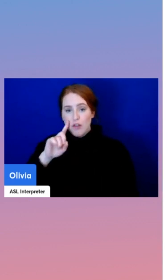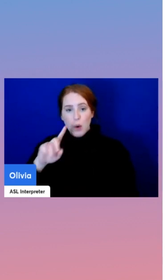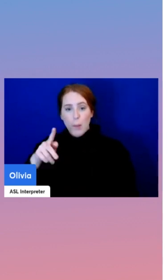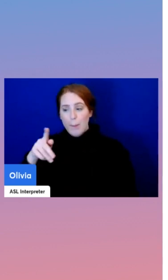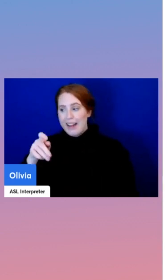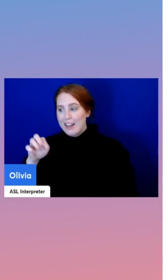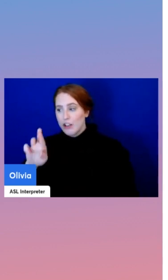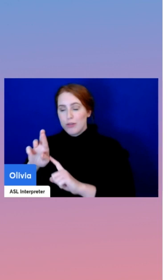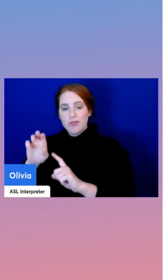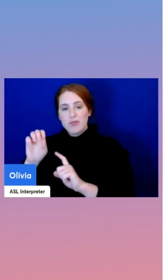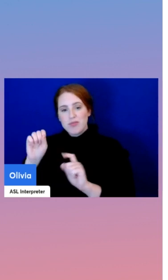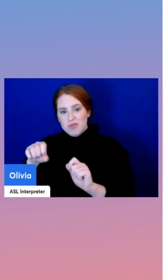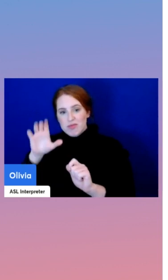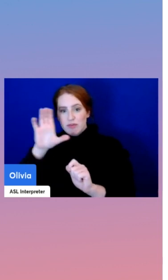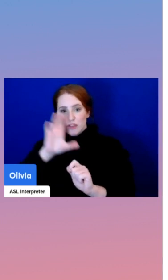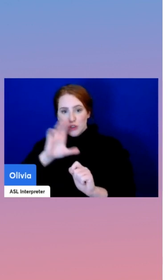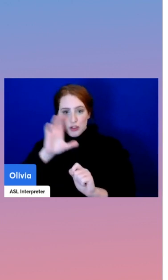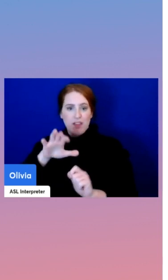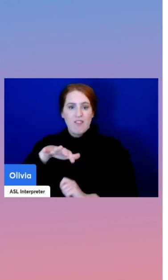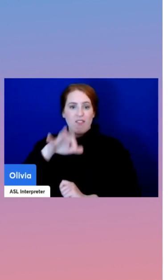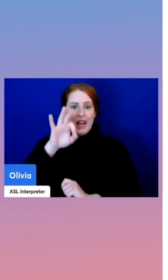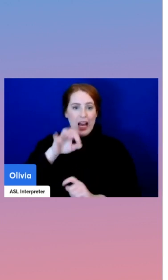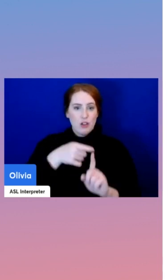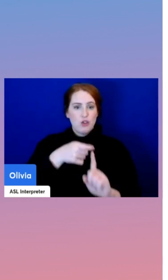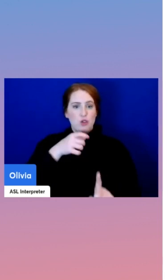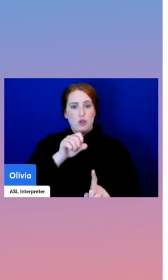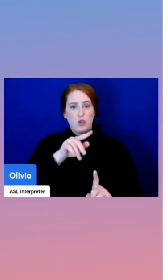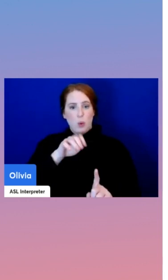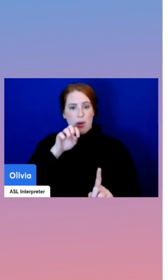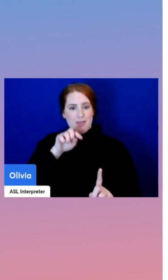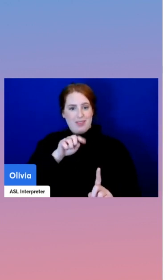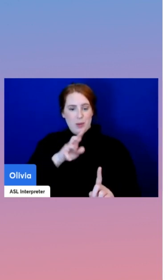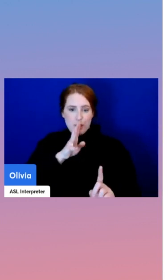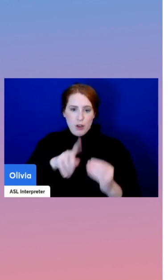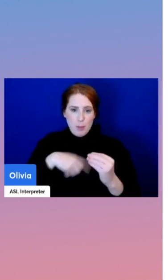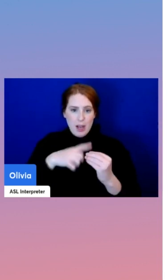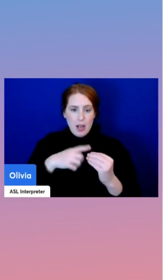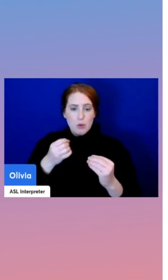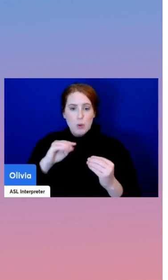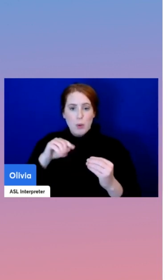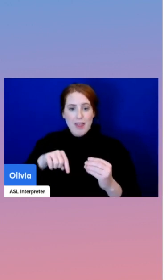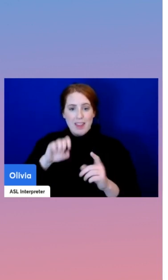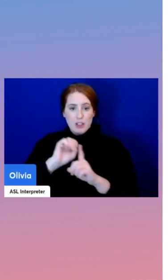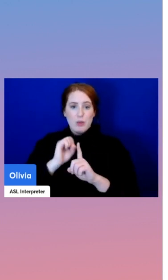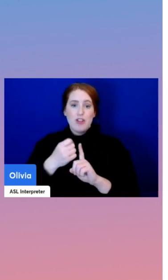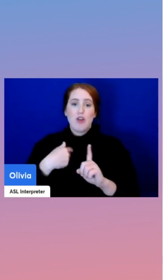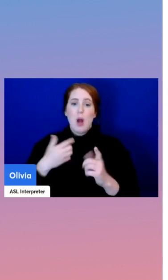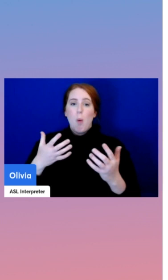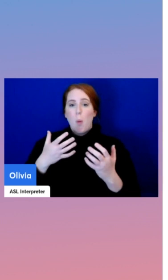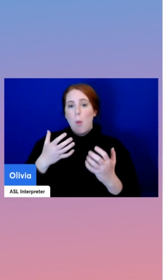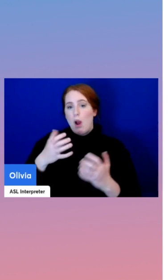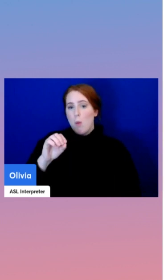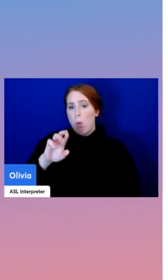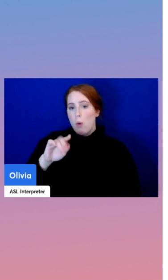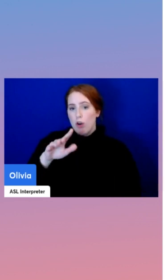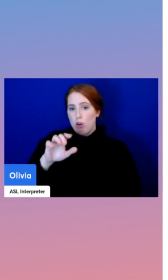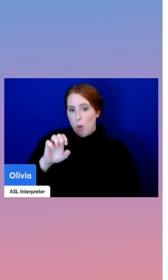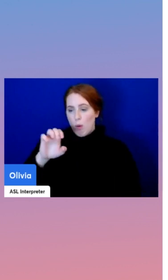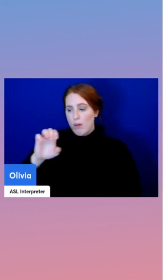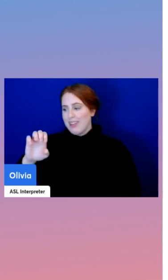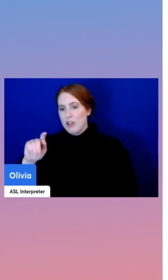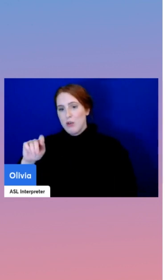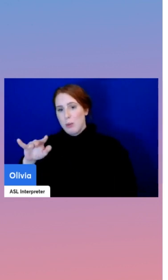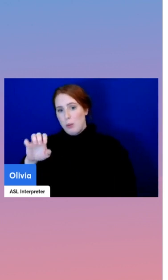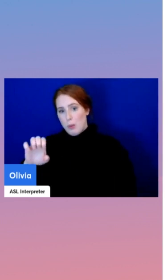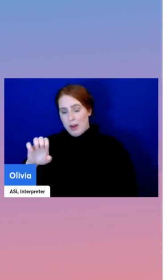to find the source AMI that we were talking about. So in my case here, I want to harden an Oracle Enterprise Linux 8.8. So I'm giving this